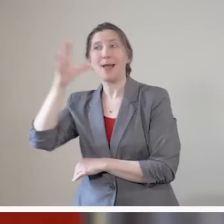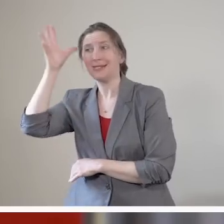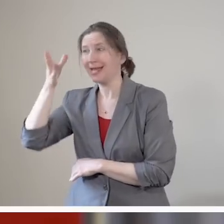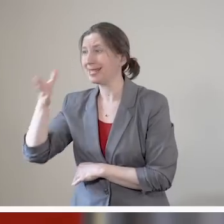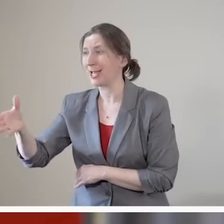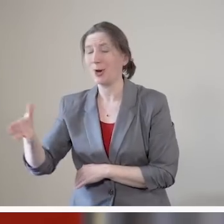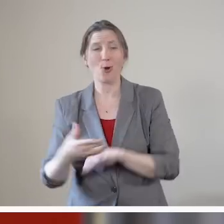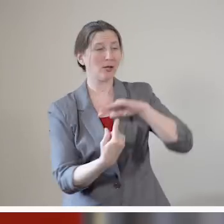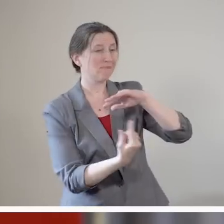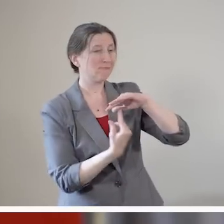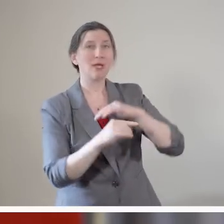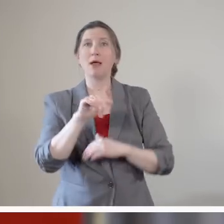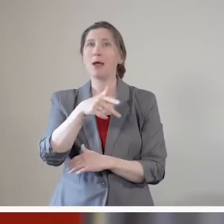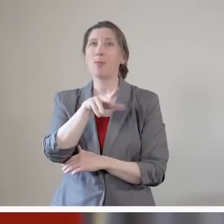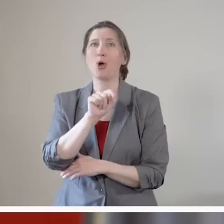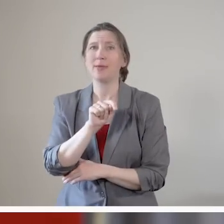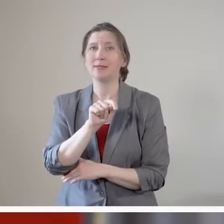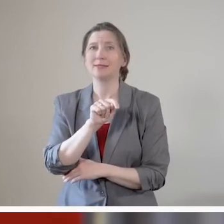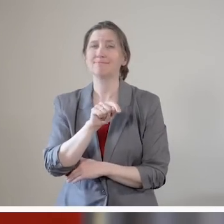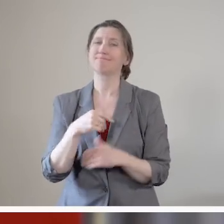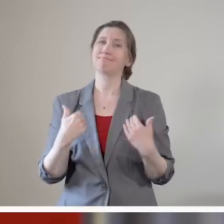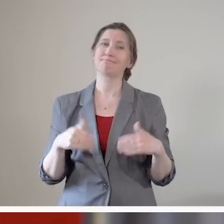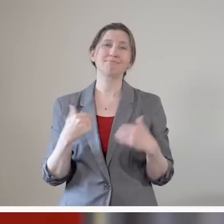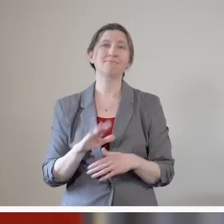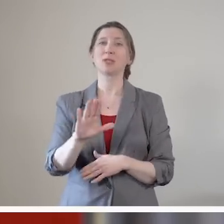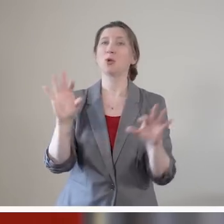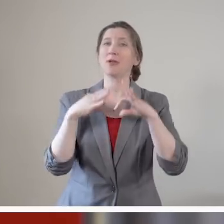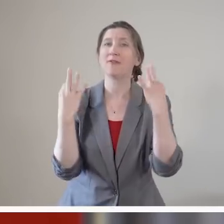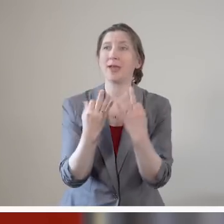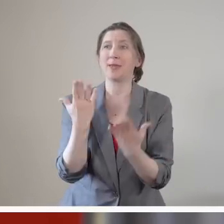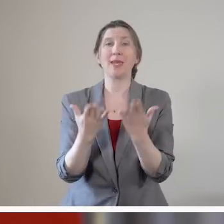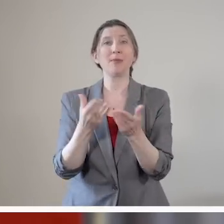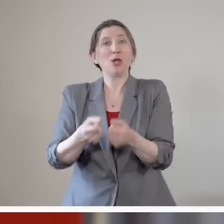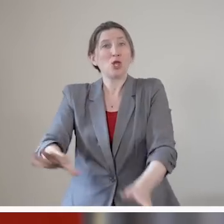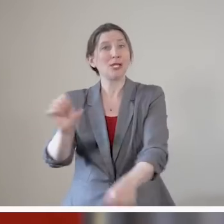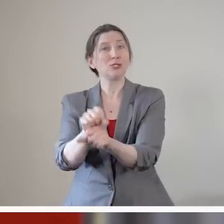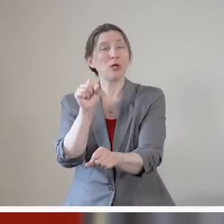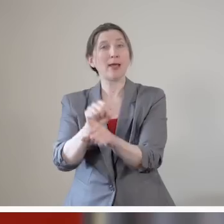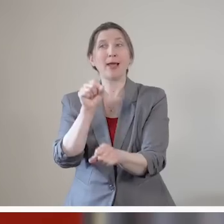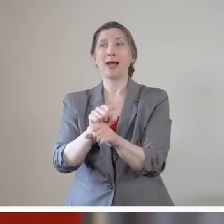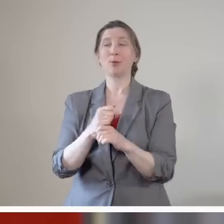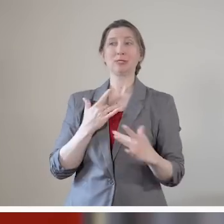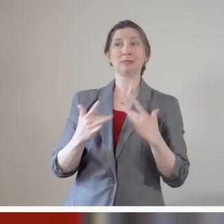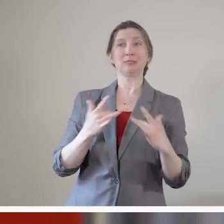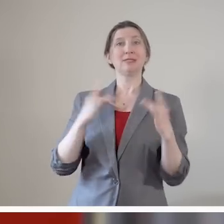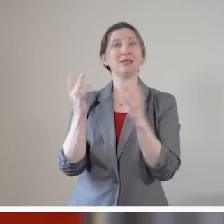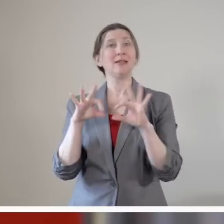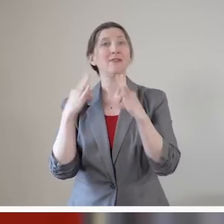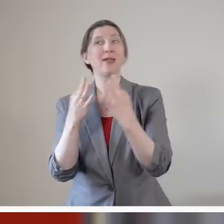apartment. Some of you have family members who have lost jobs or whose jobs are essential and you worry about their